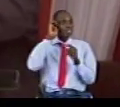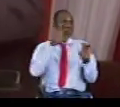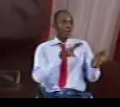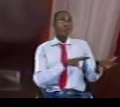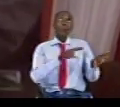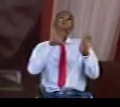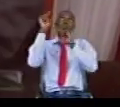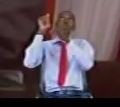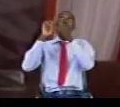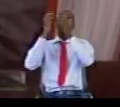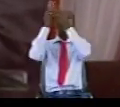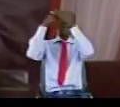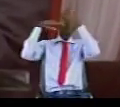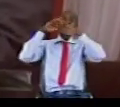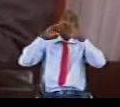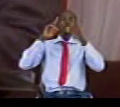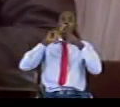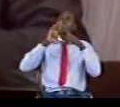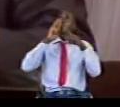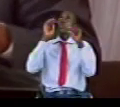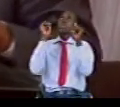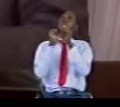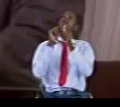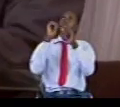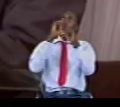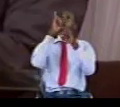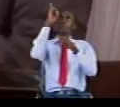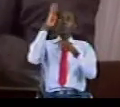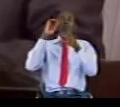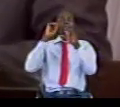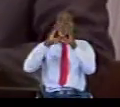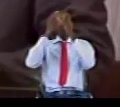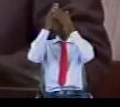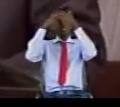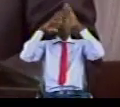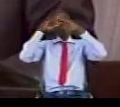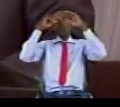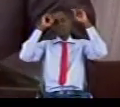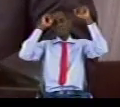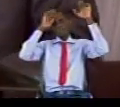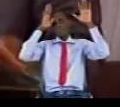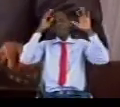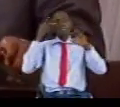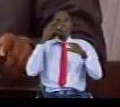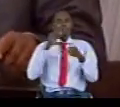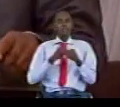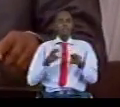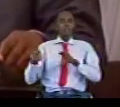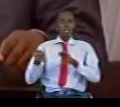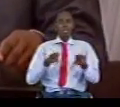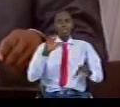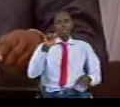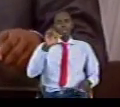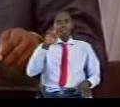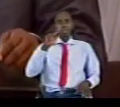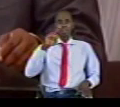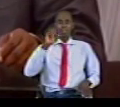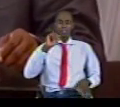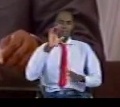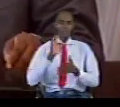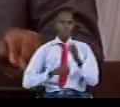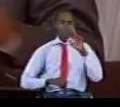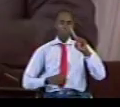went to be in heaven with the Father. Come to Acts of the Apostles chapter 1. Acts of the Apostles